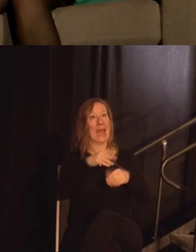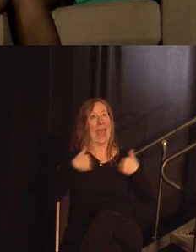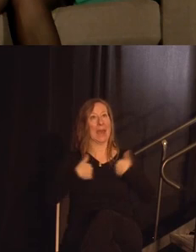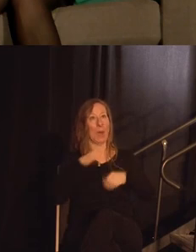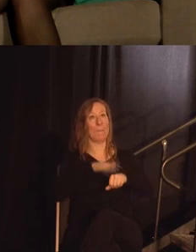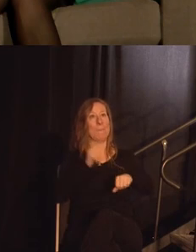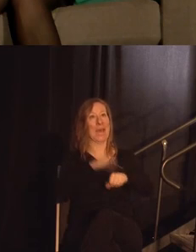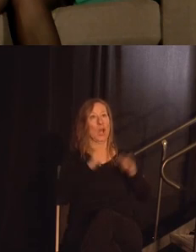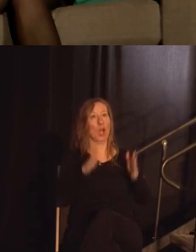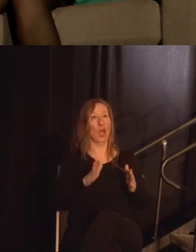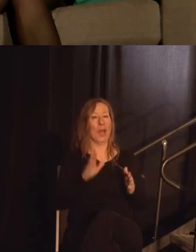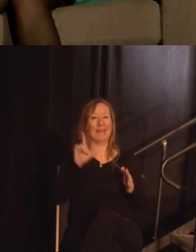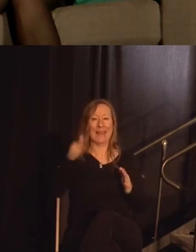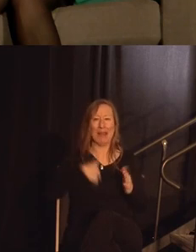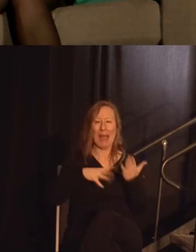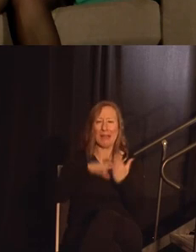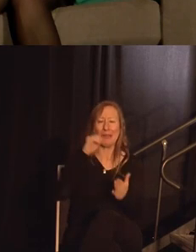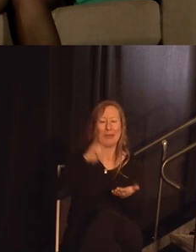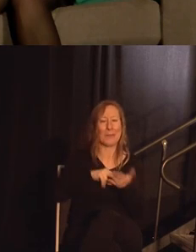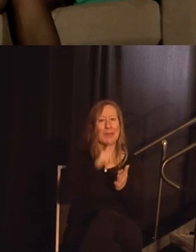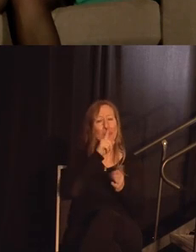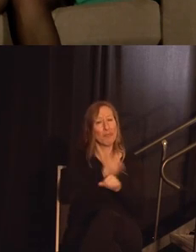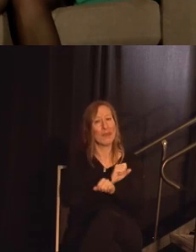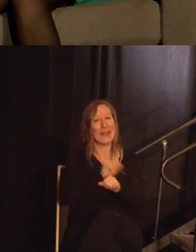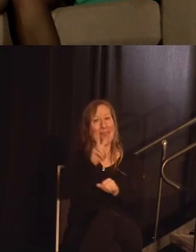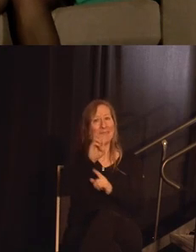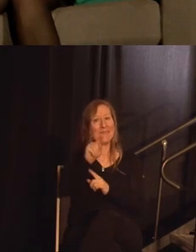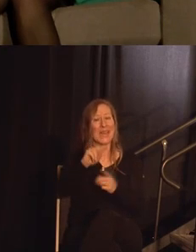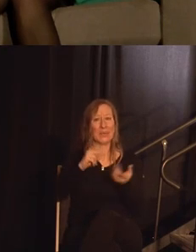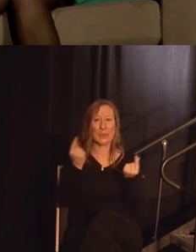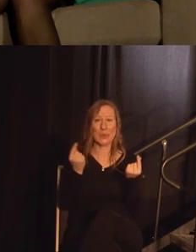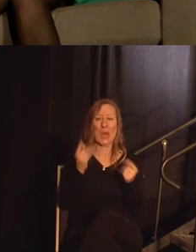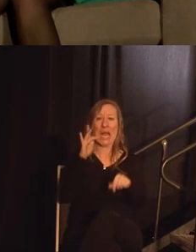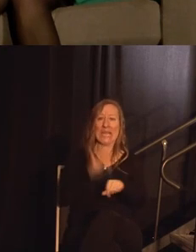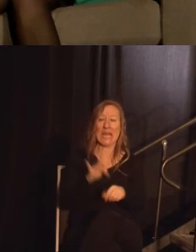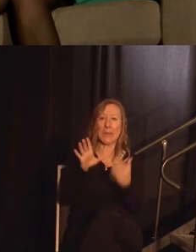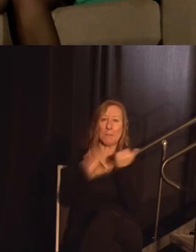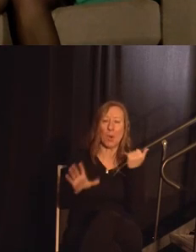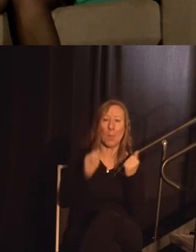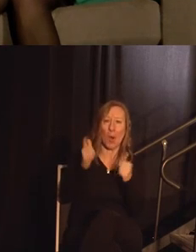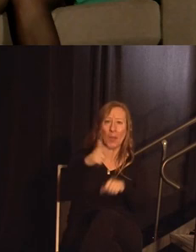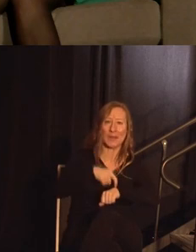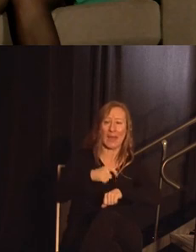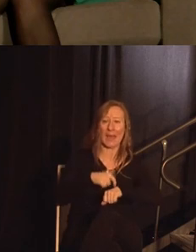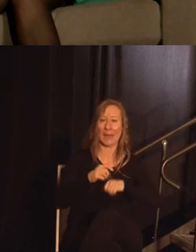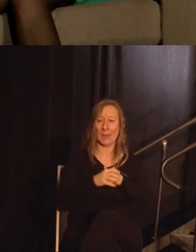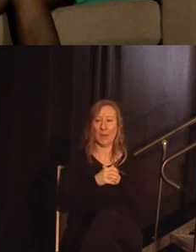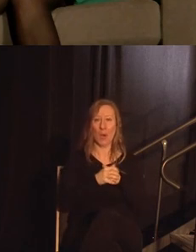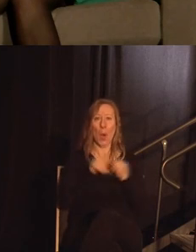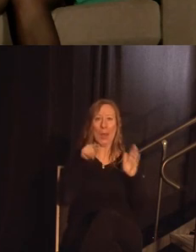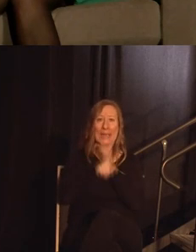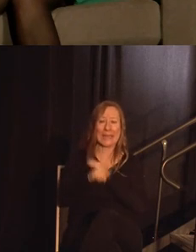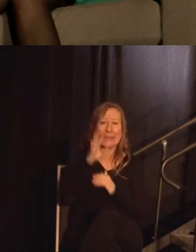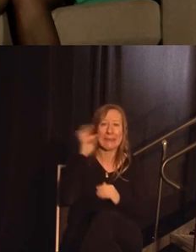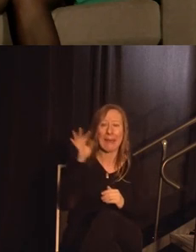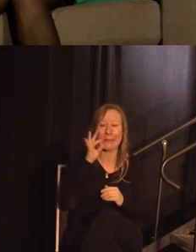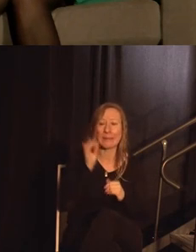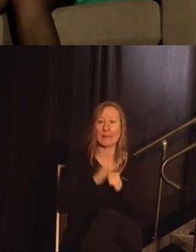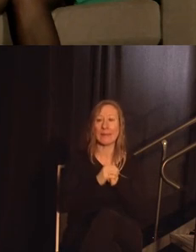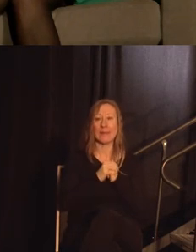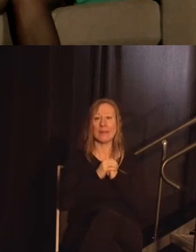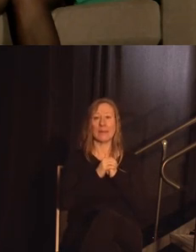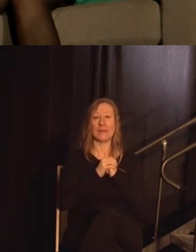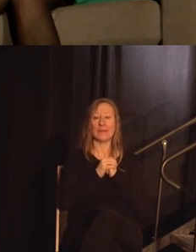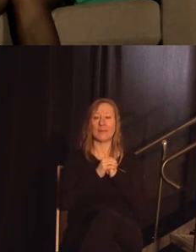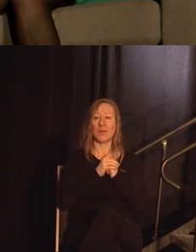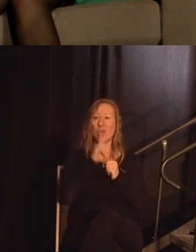term for touching poop all the time, featuring intermittent cat murder, so the plan was abandoned. The fact